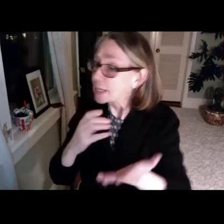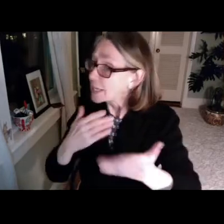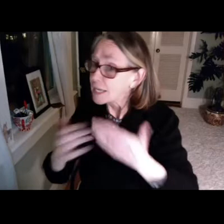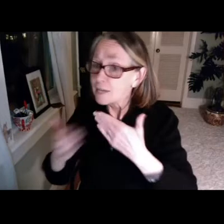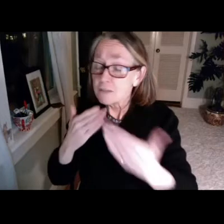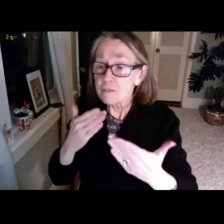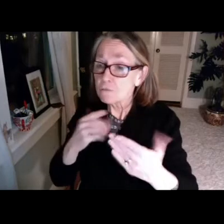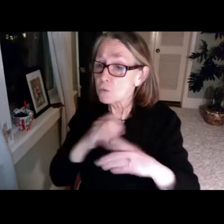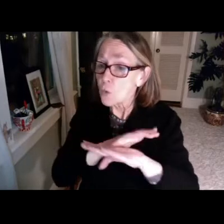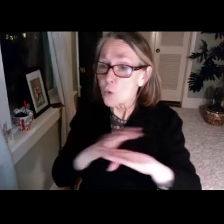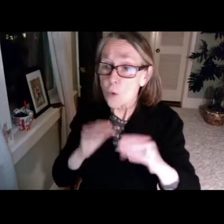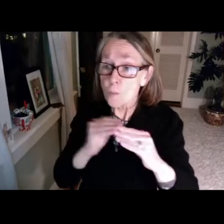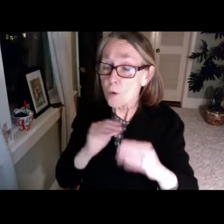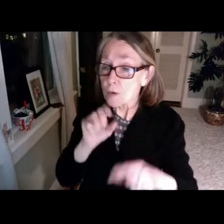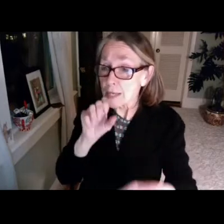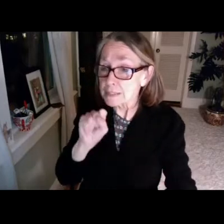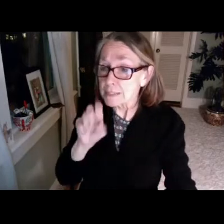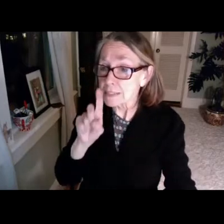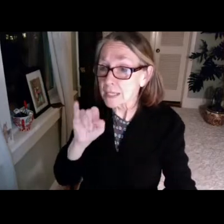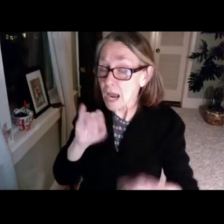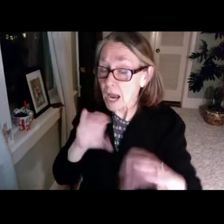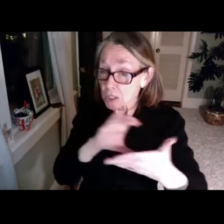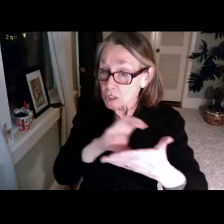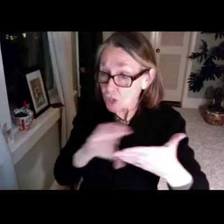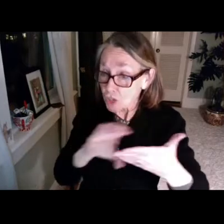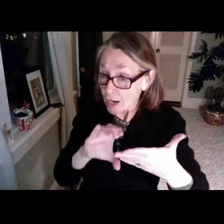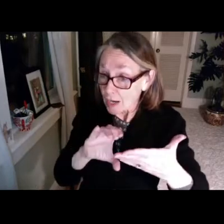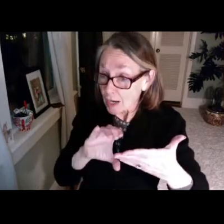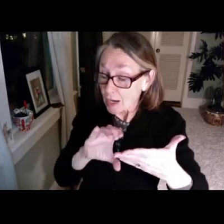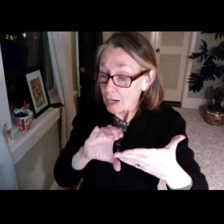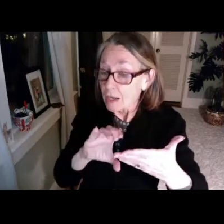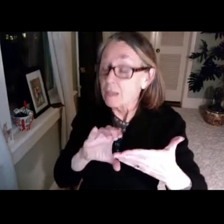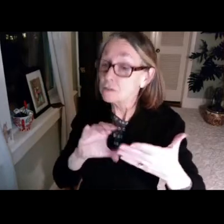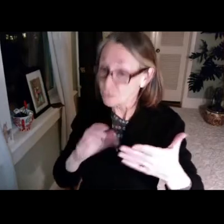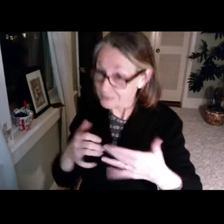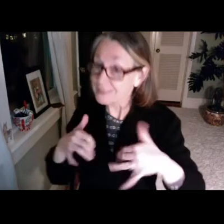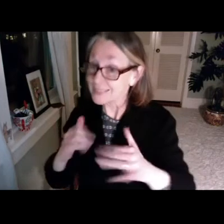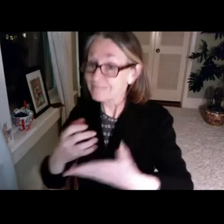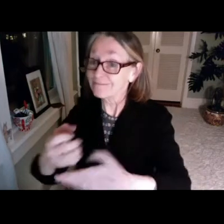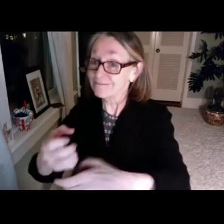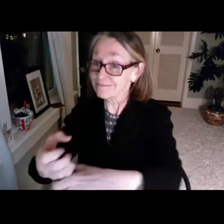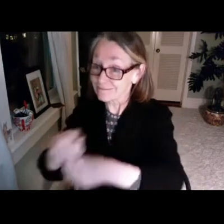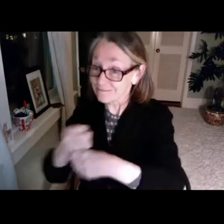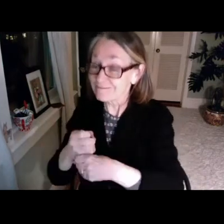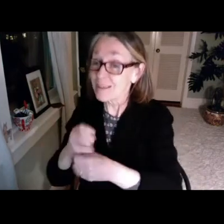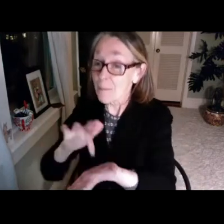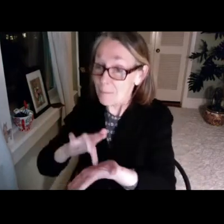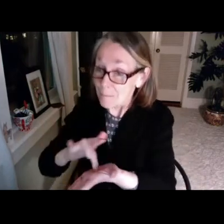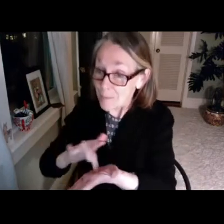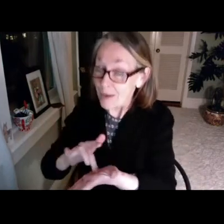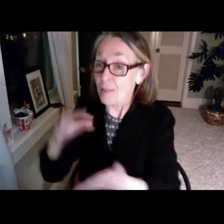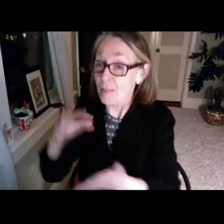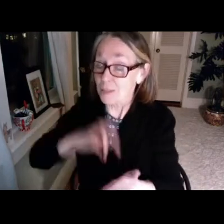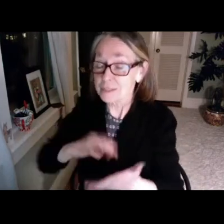check. So there could be some time that you actually will still get your Medicare, even though you're